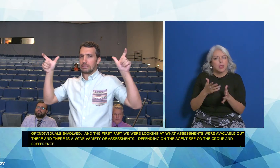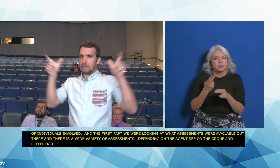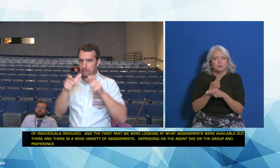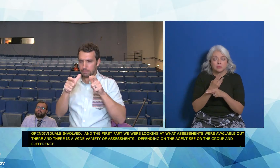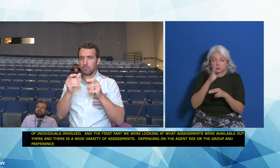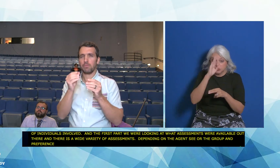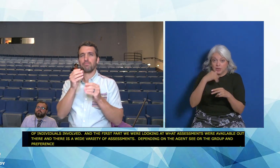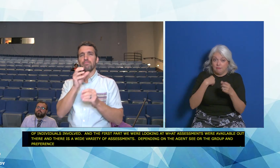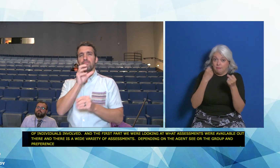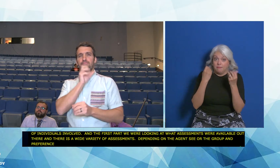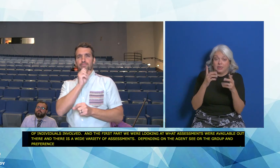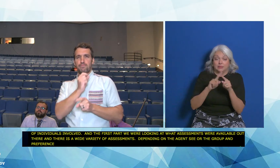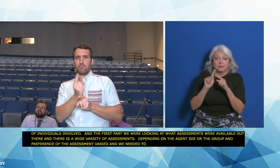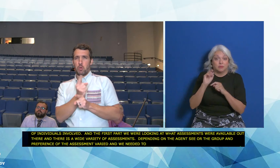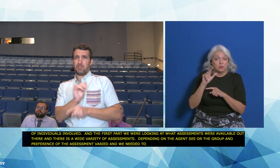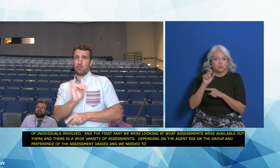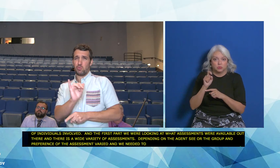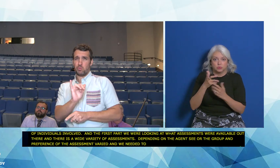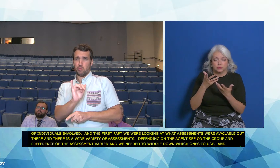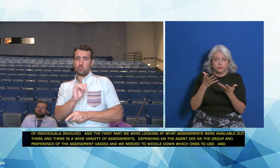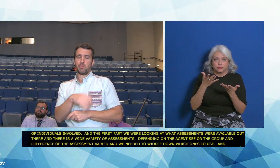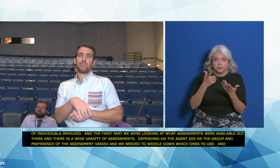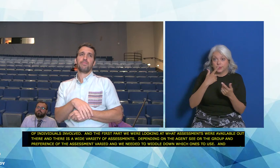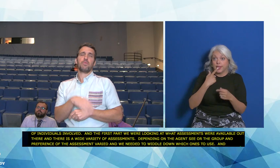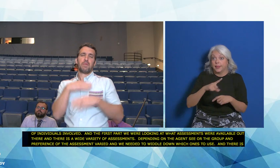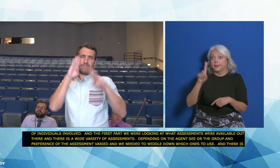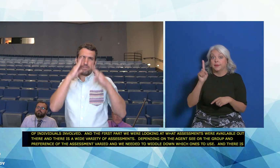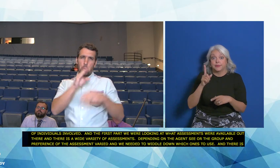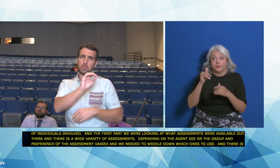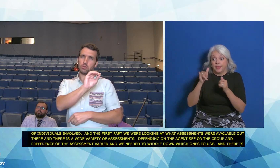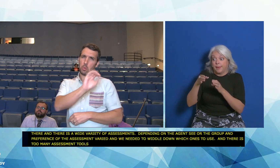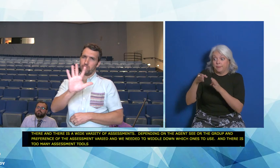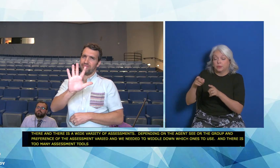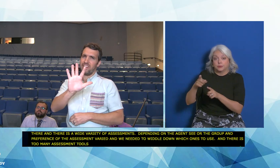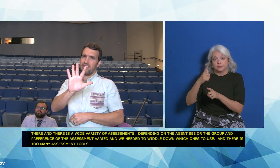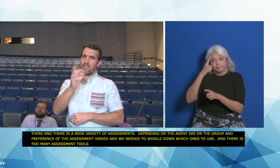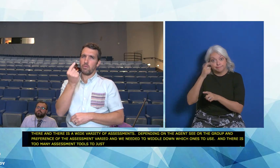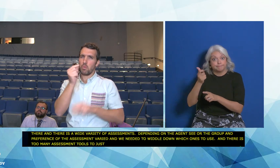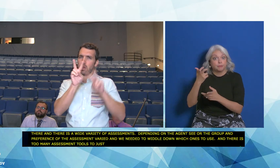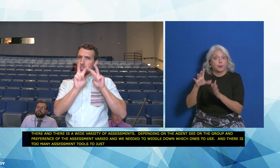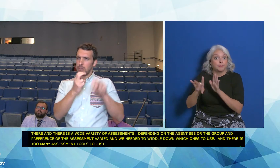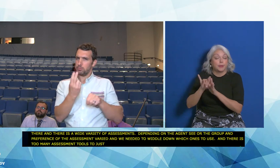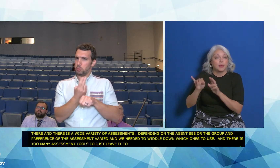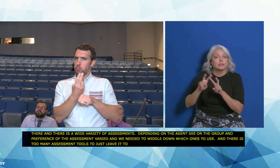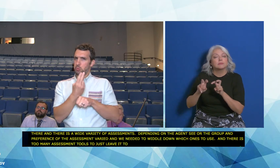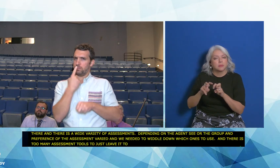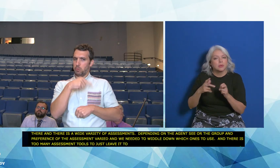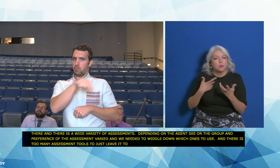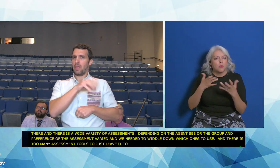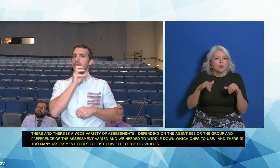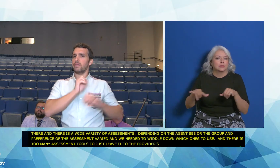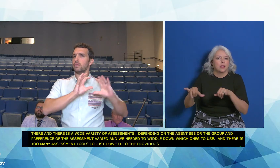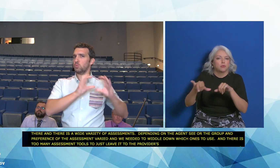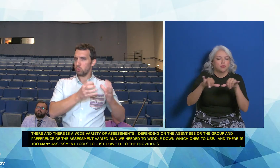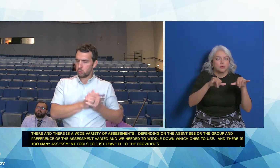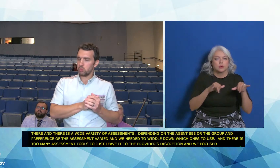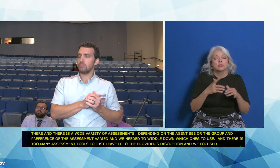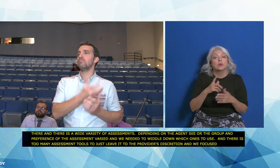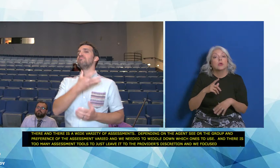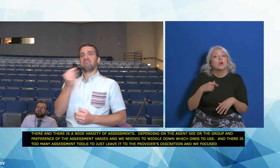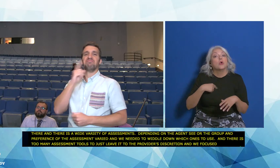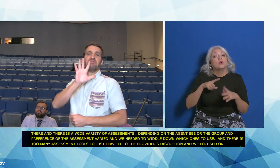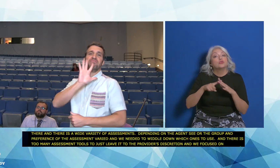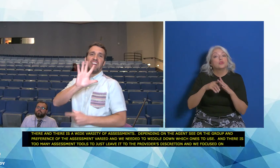many assessment tools to just leave it open to the provider's discretion. We focused first on birth to 5 and